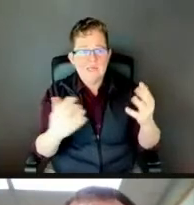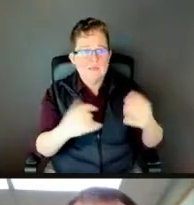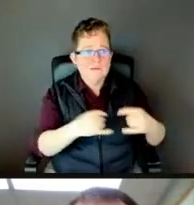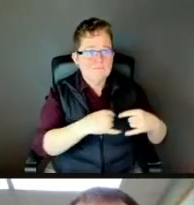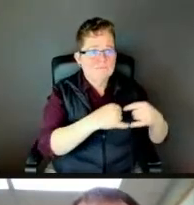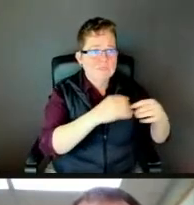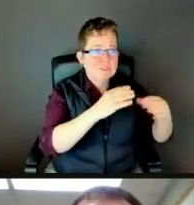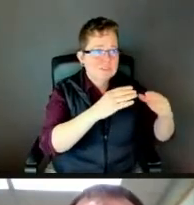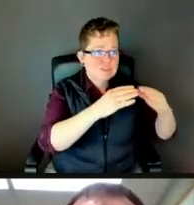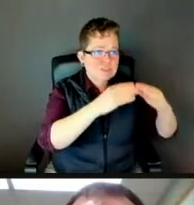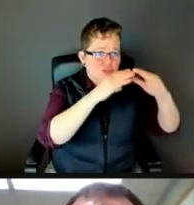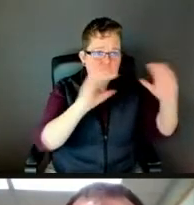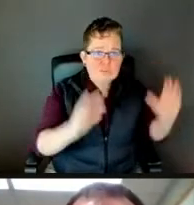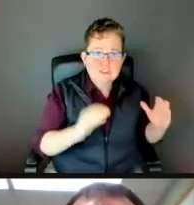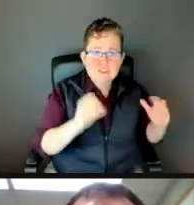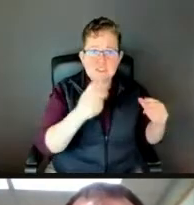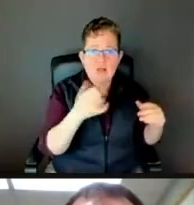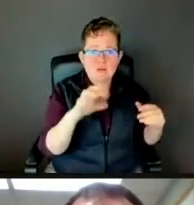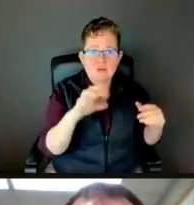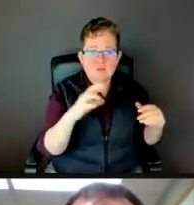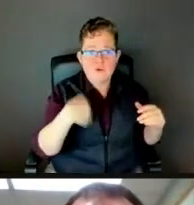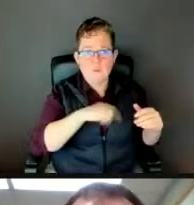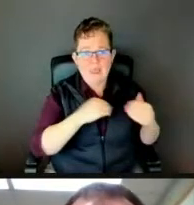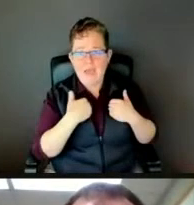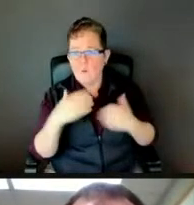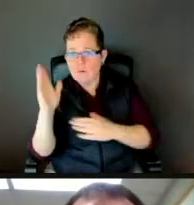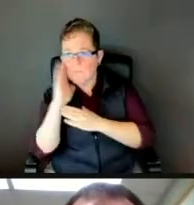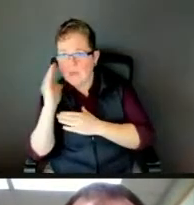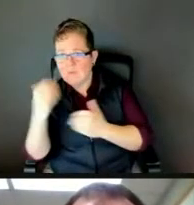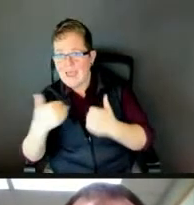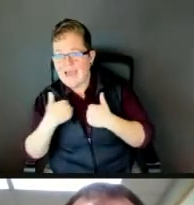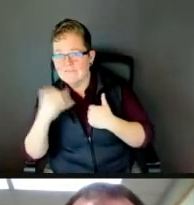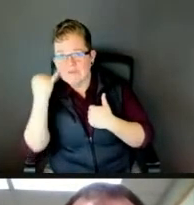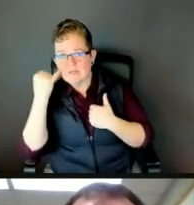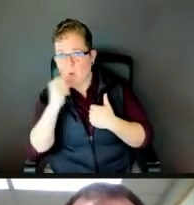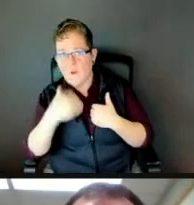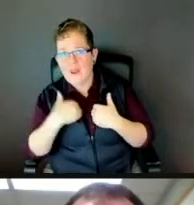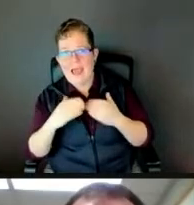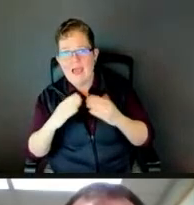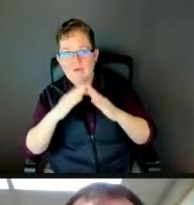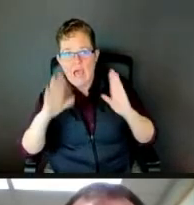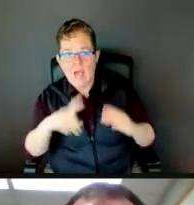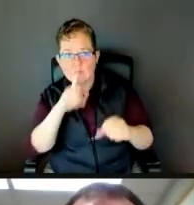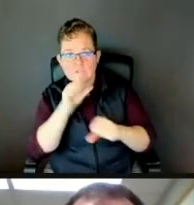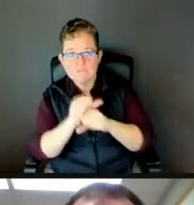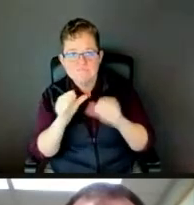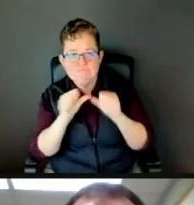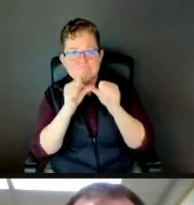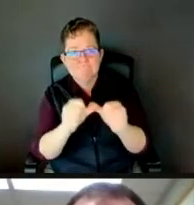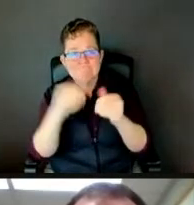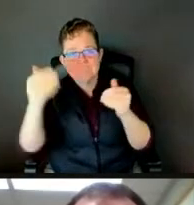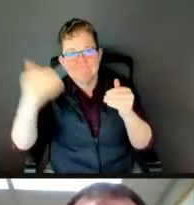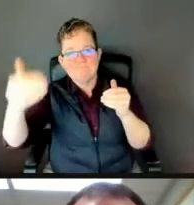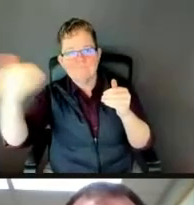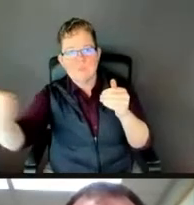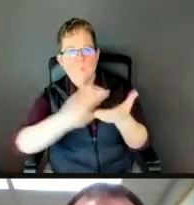have or beds we have, if we don't have any housing further down the line, then we get